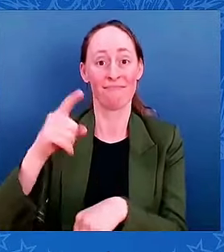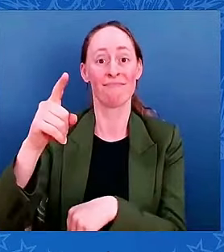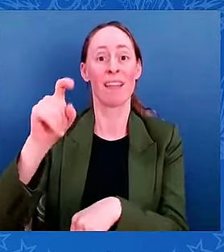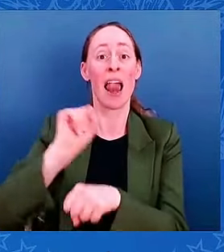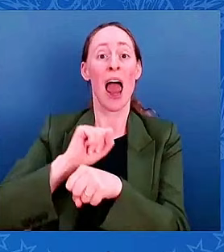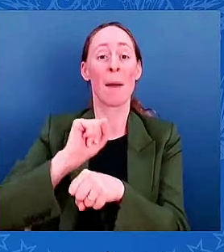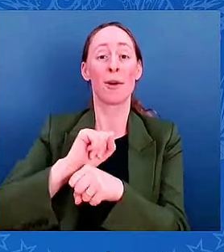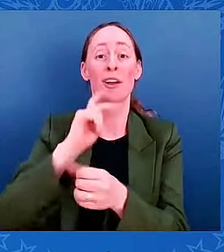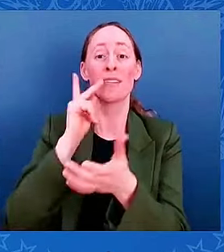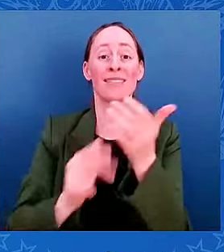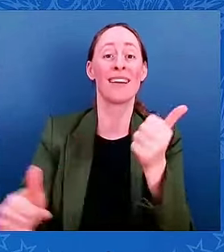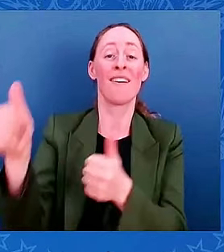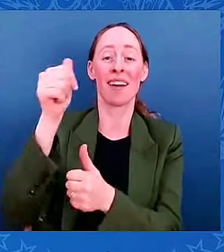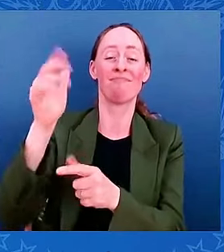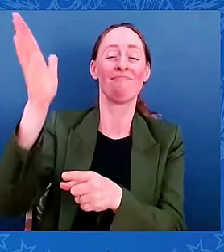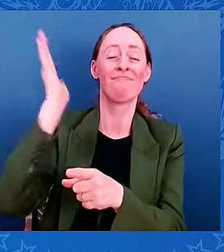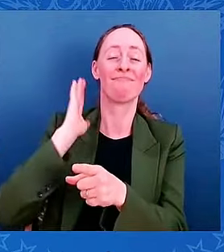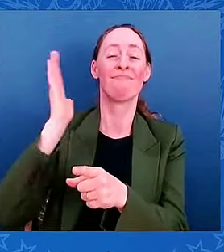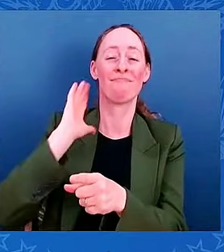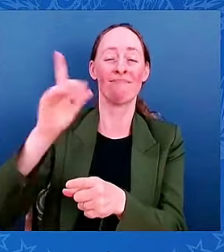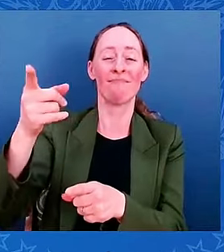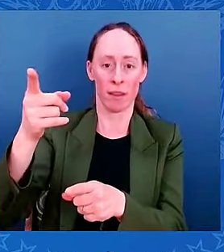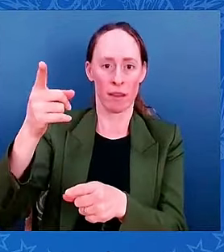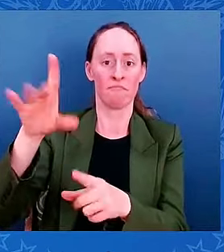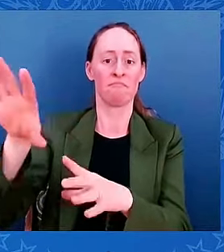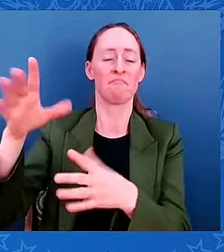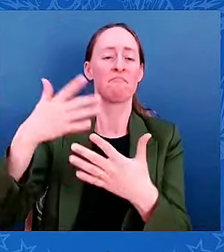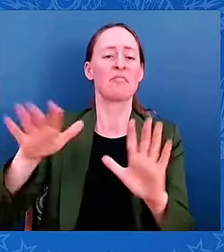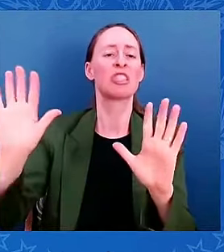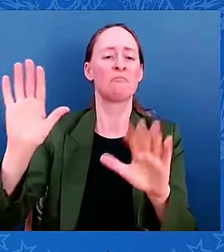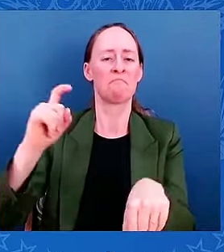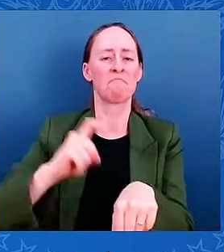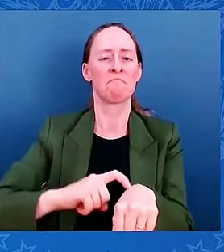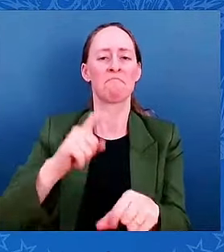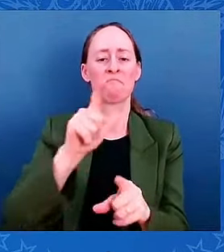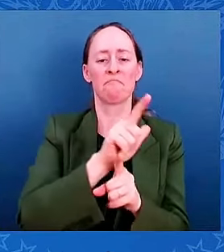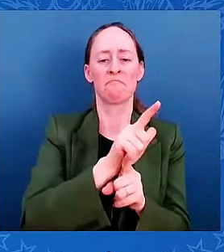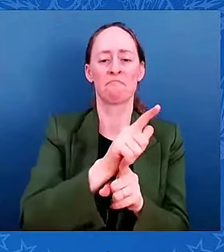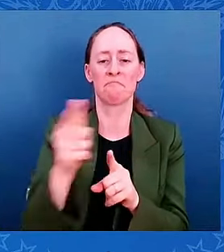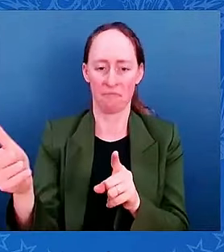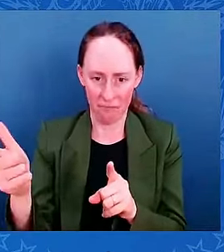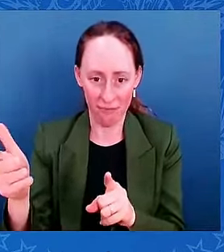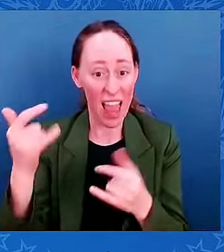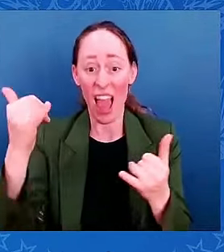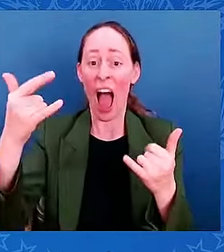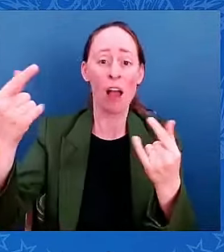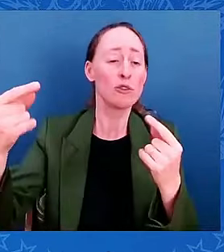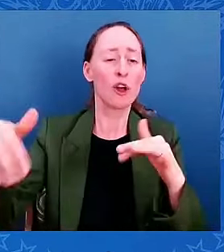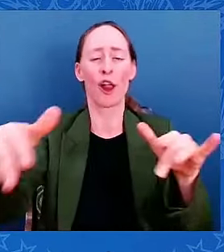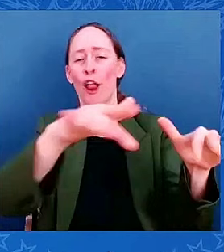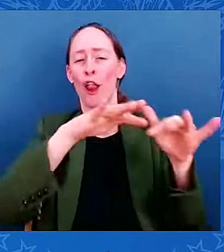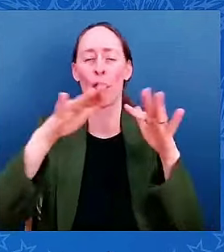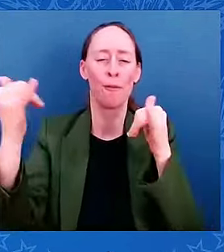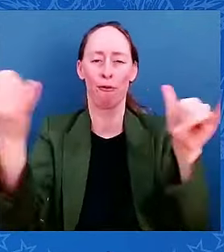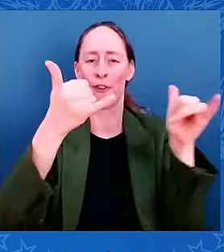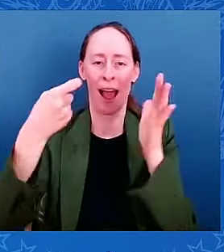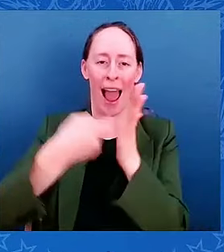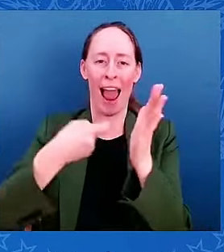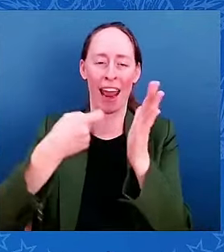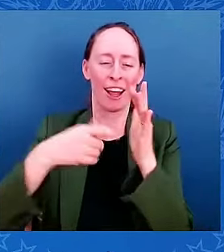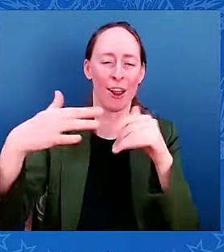place. He's with guys running around smashing heads with hockey sticks. But I tell you what, I think we've changed the Labor